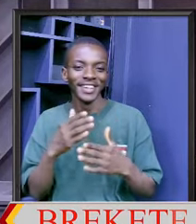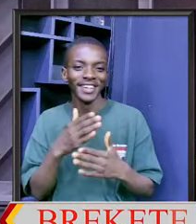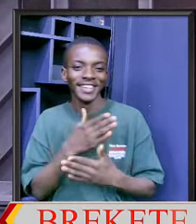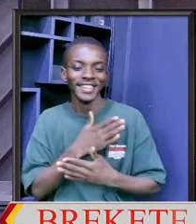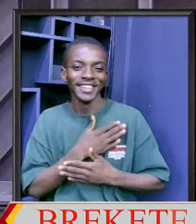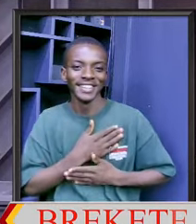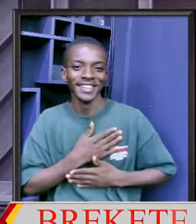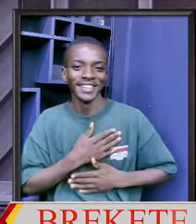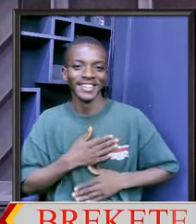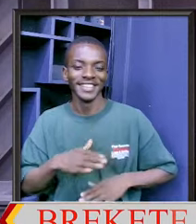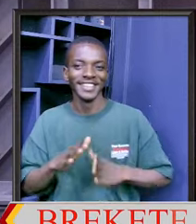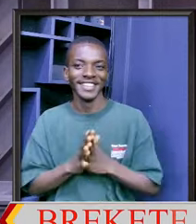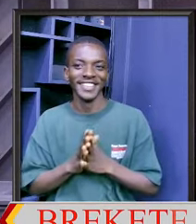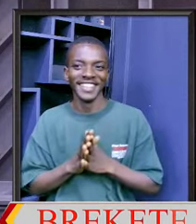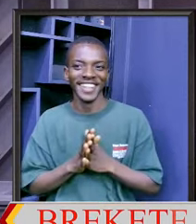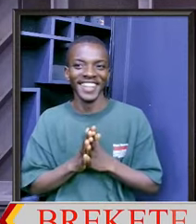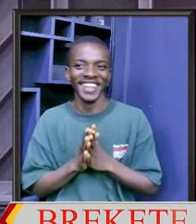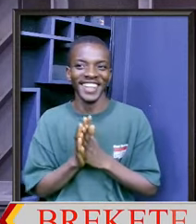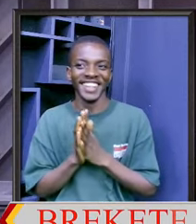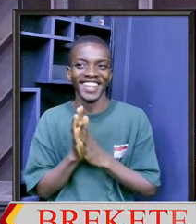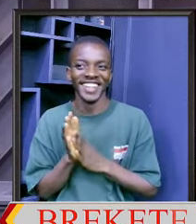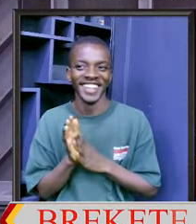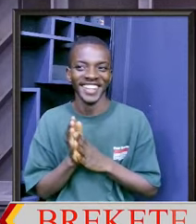Yenasazu Katana daddy.